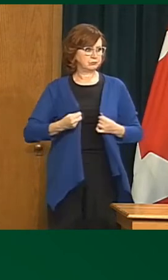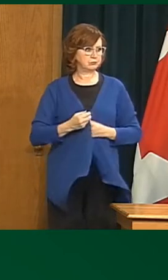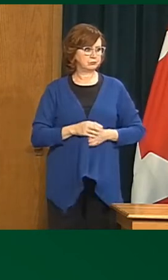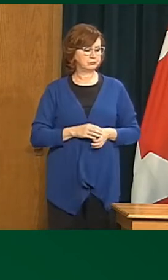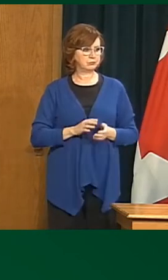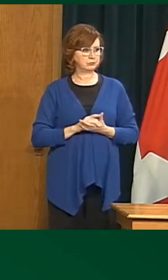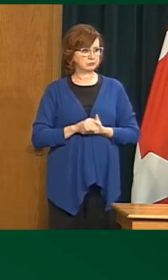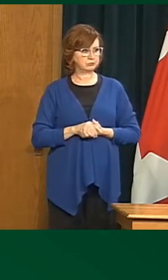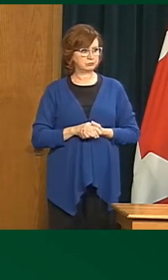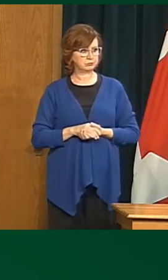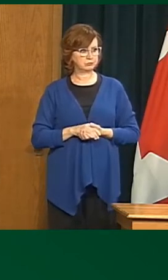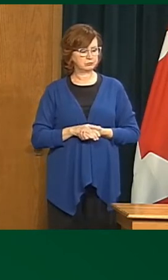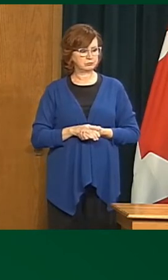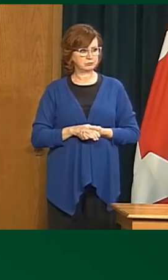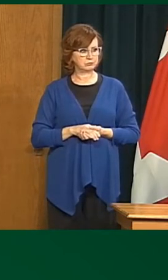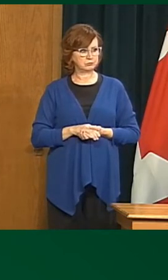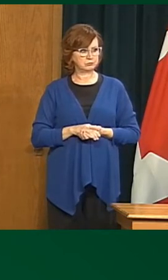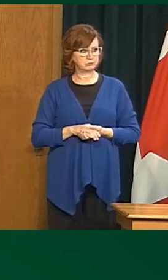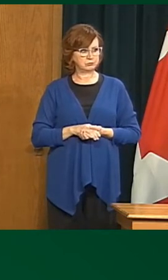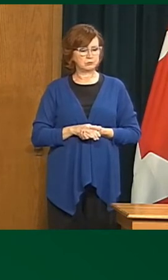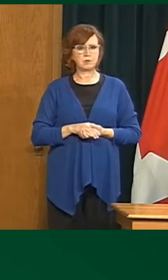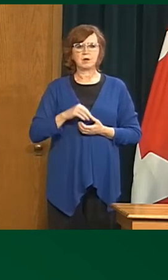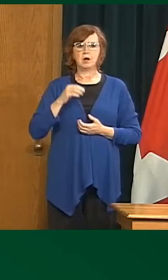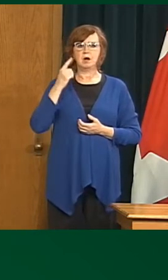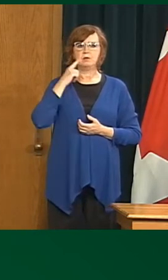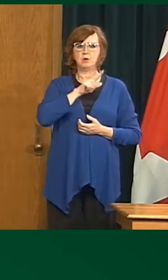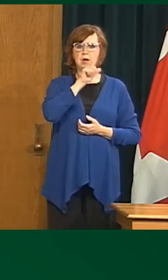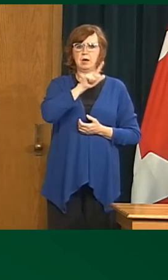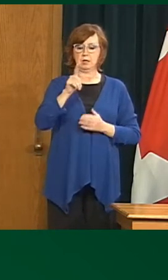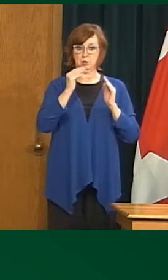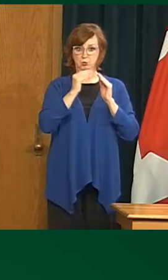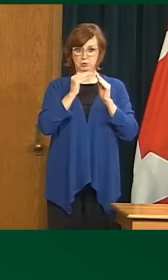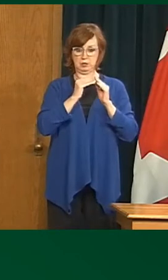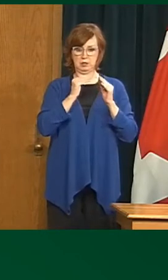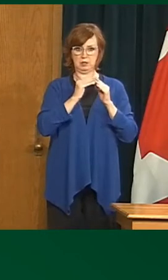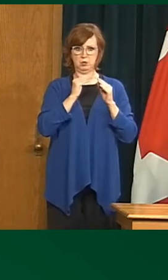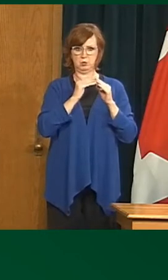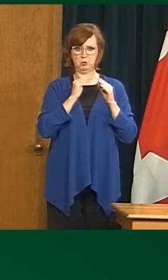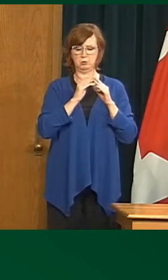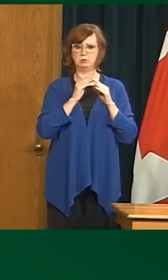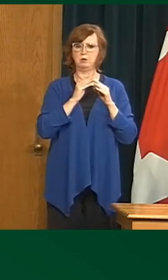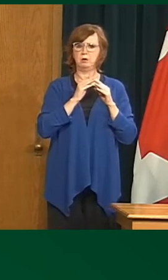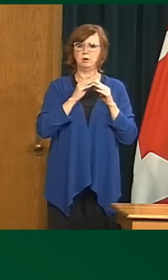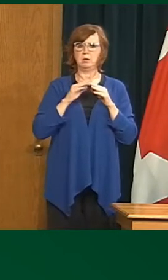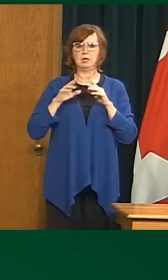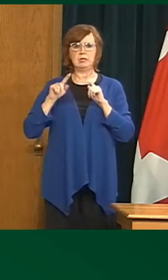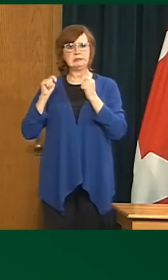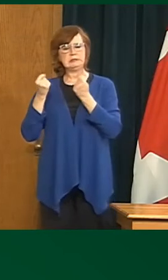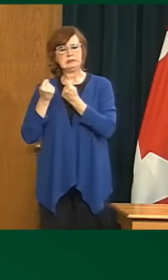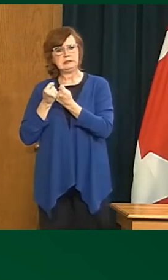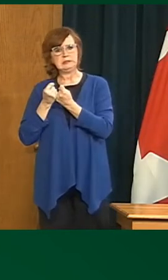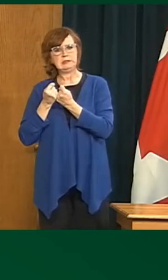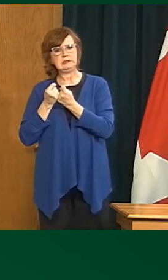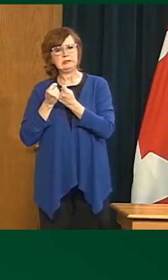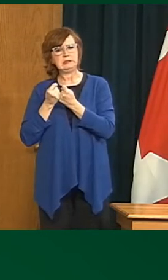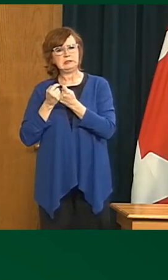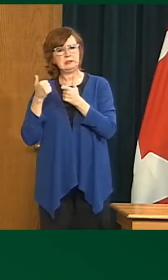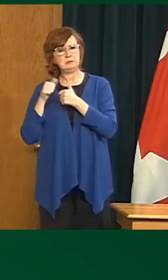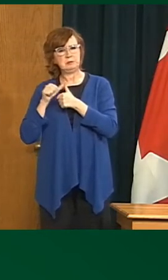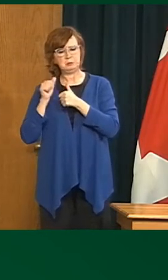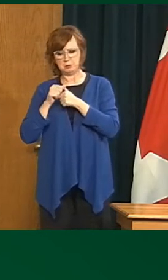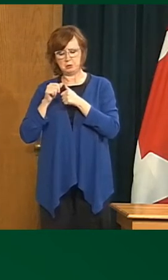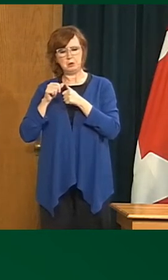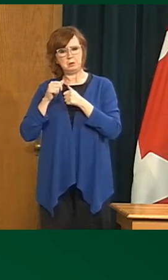mobile testing teams in the Loche area has fallen far short of the 19 that were promised at